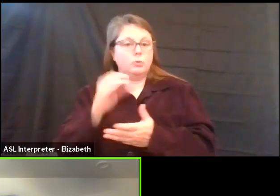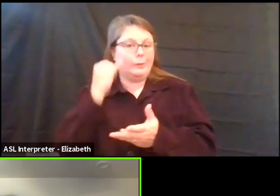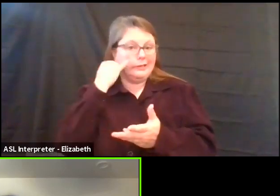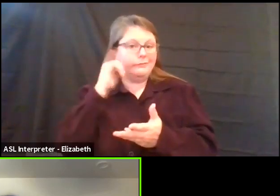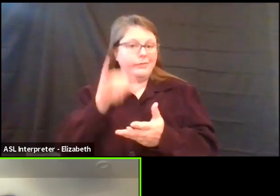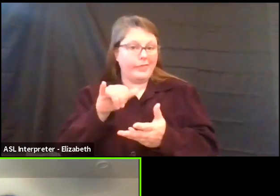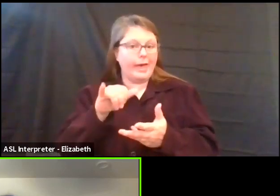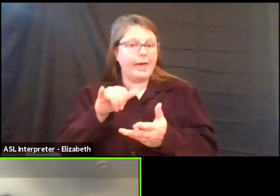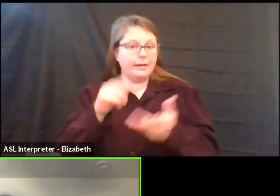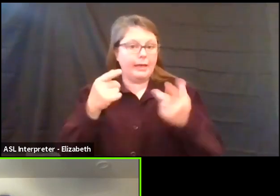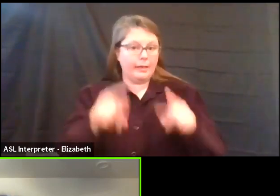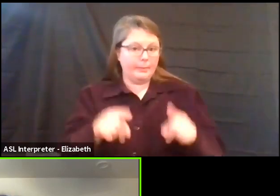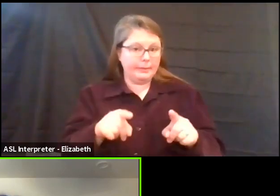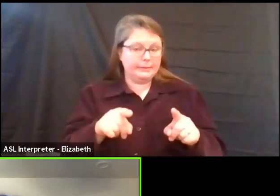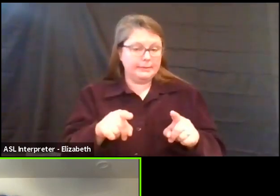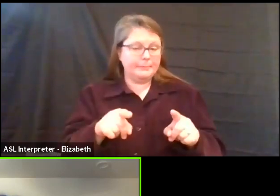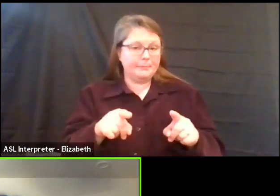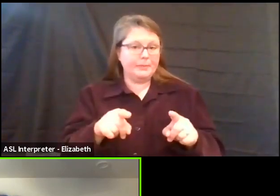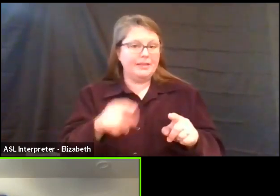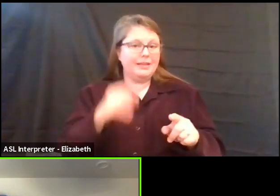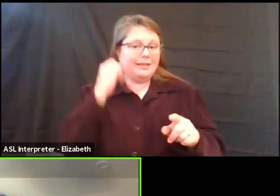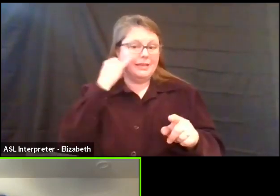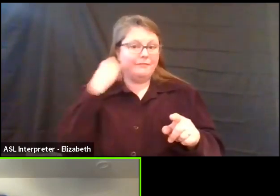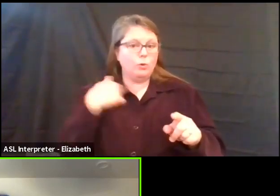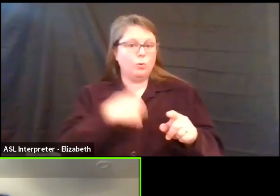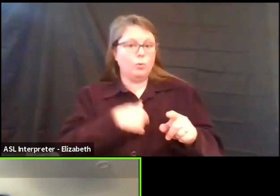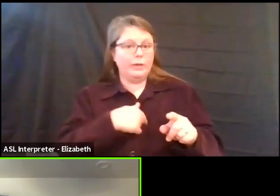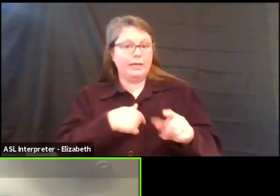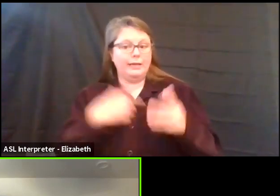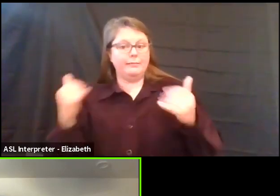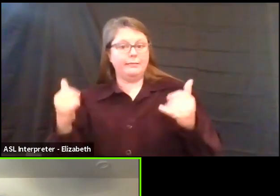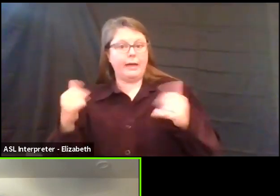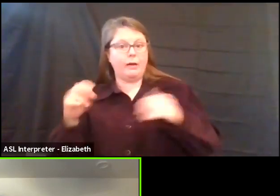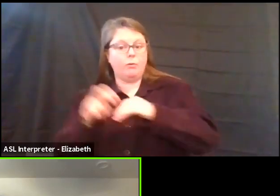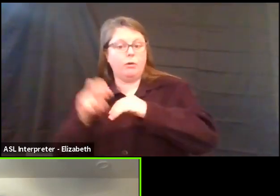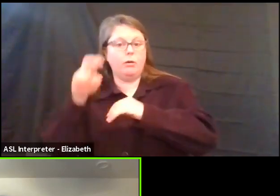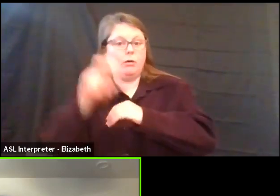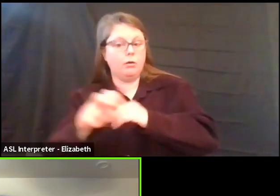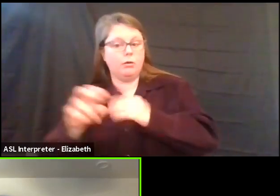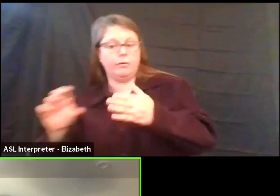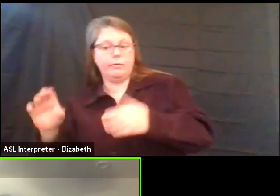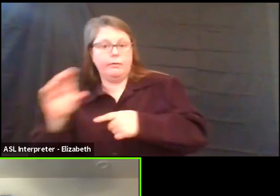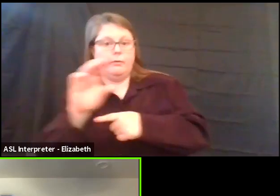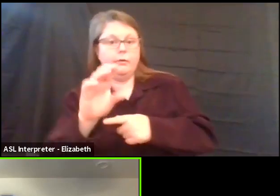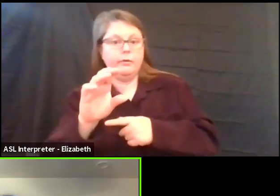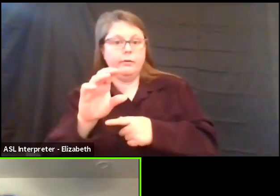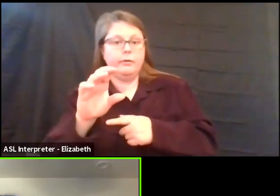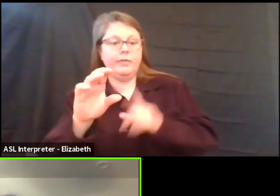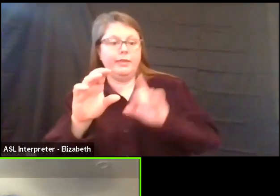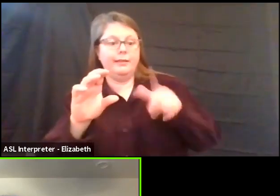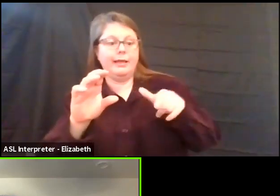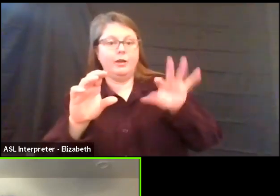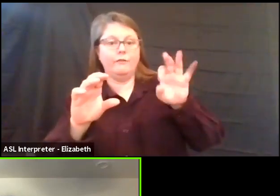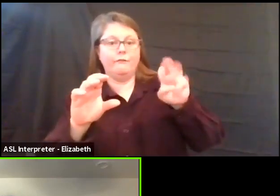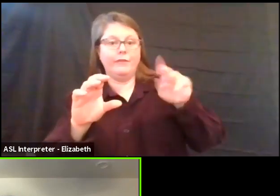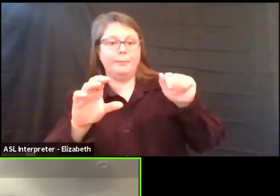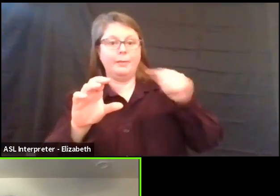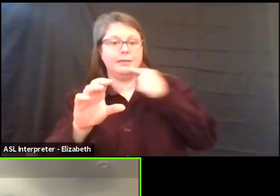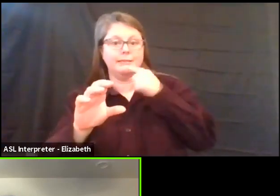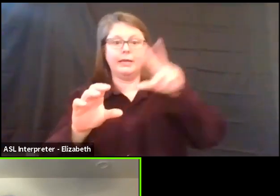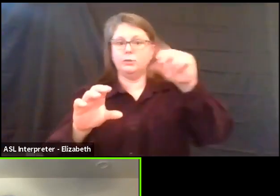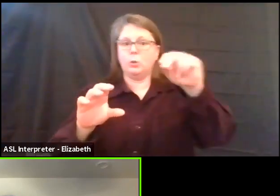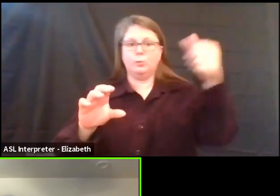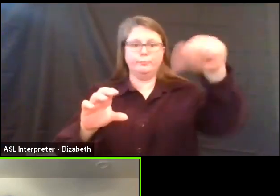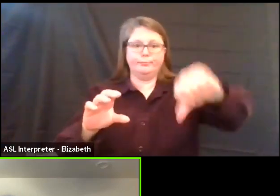become ineligible for FEMA resources because you will have already gotten assistance from us. So we want to make sure that you